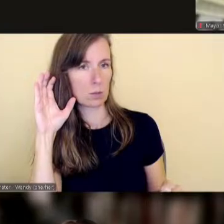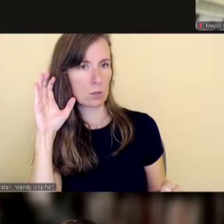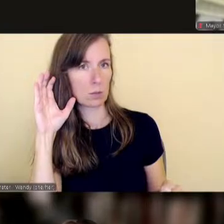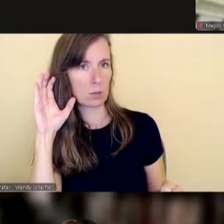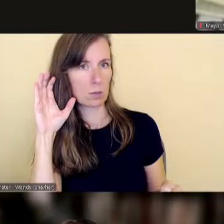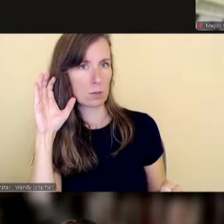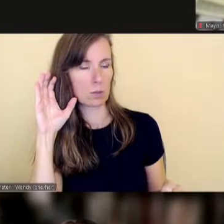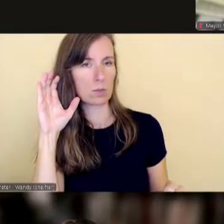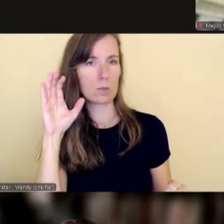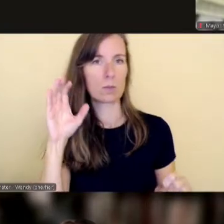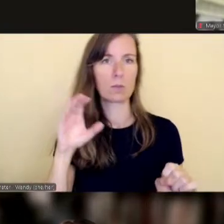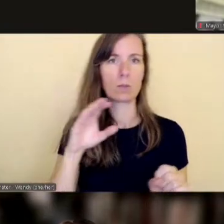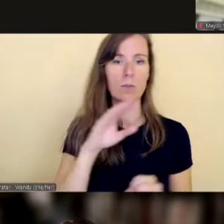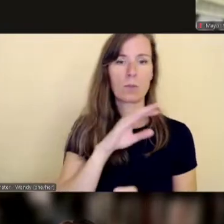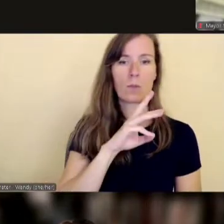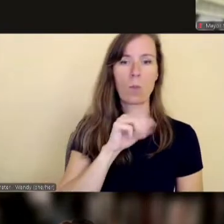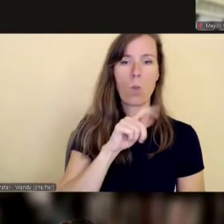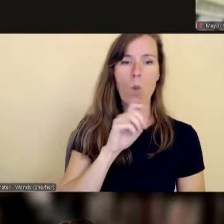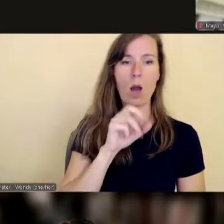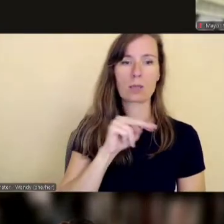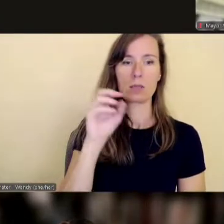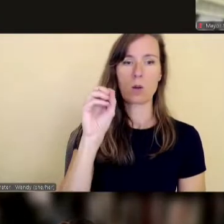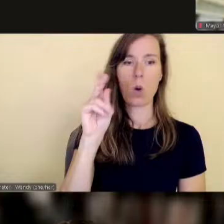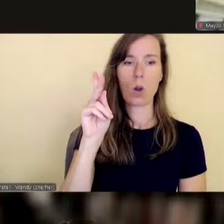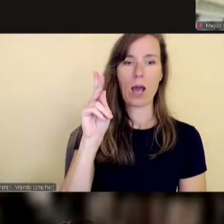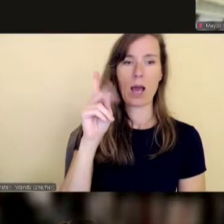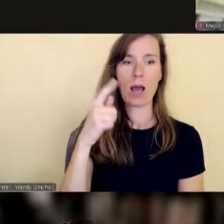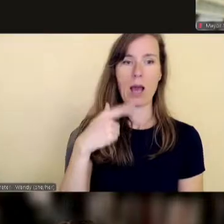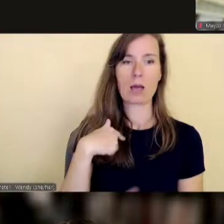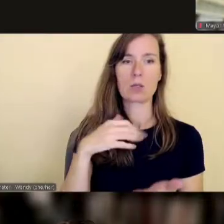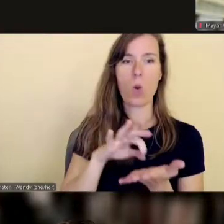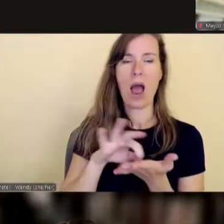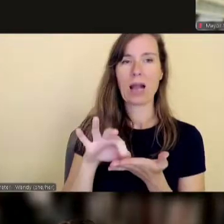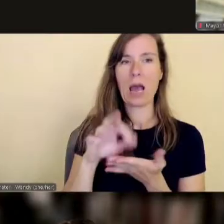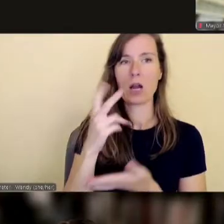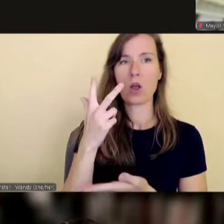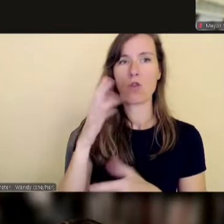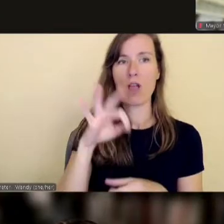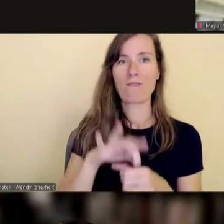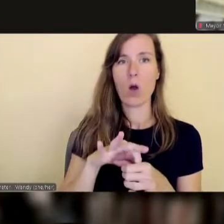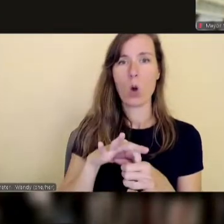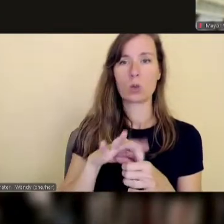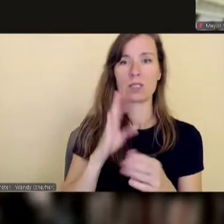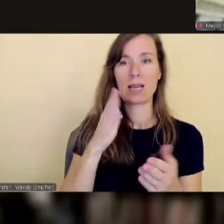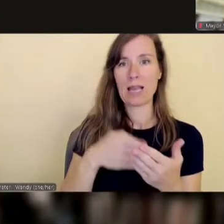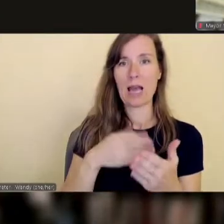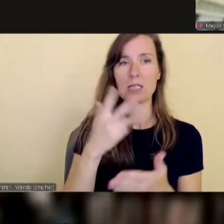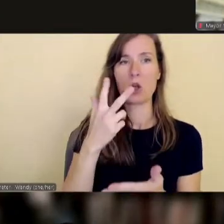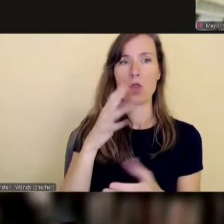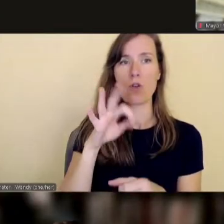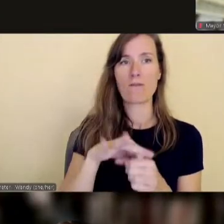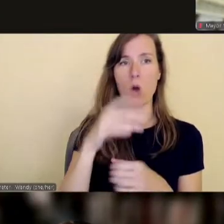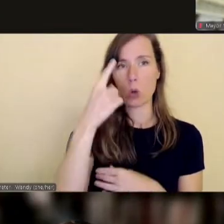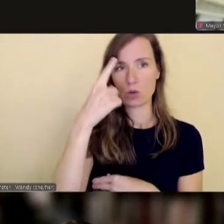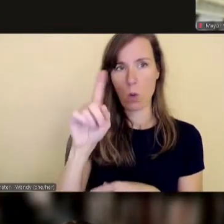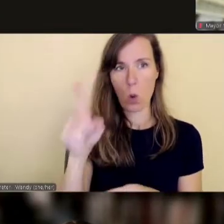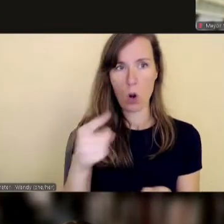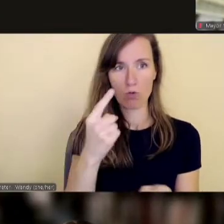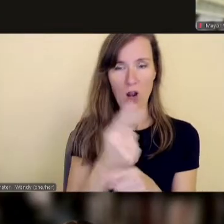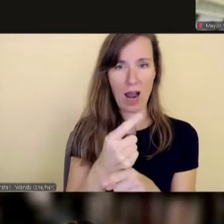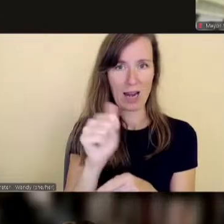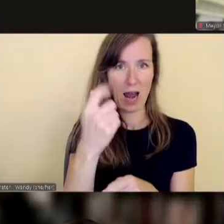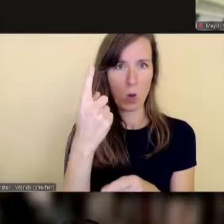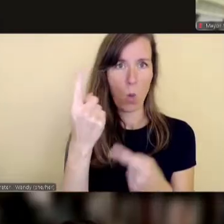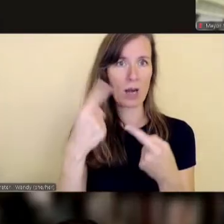Okay. So I counted 3 votes against and 3 votes for. Is that accurate? Anyone disputing